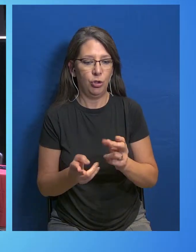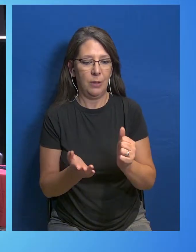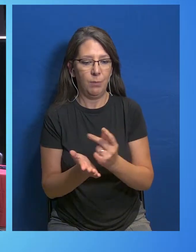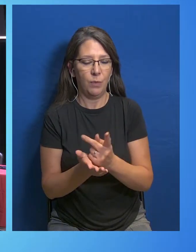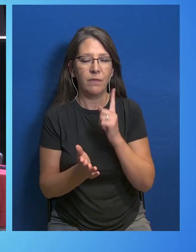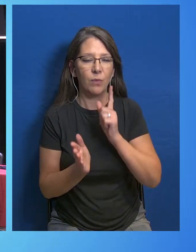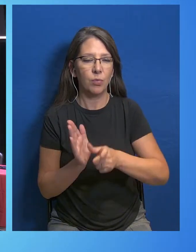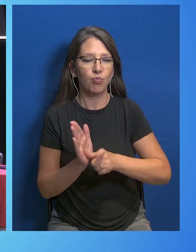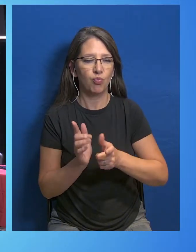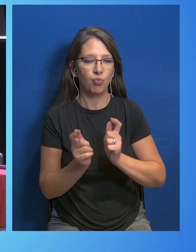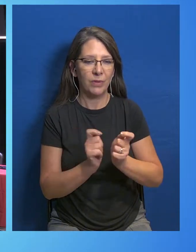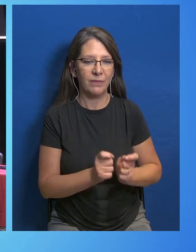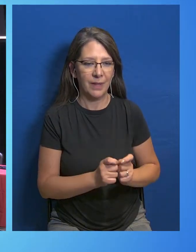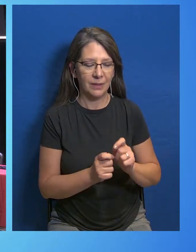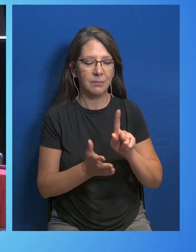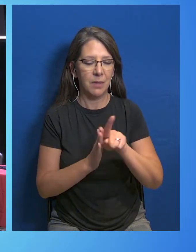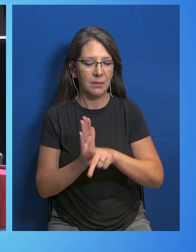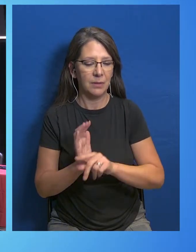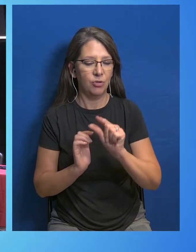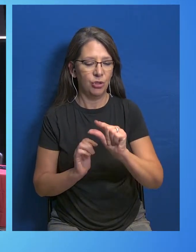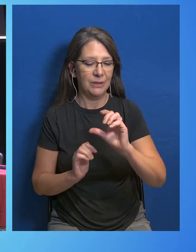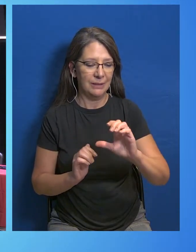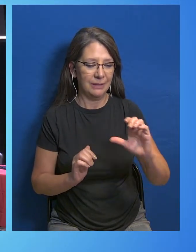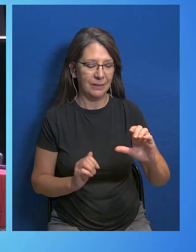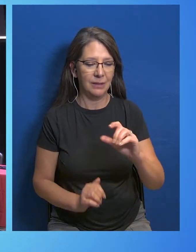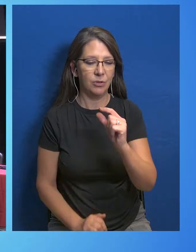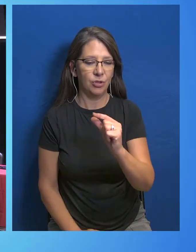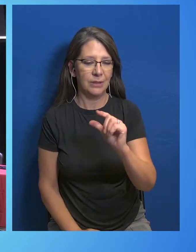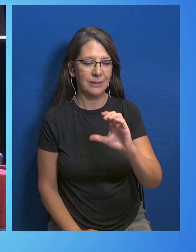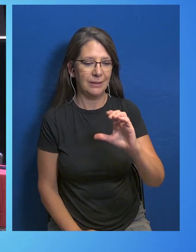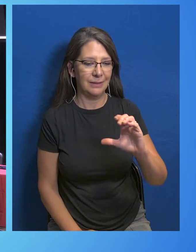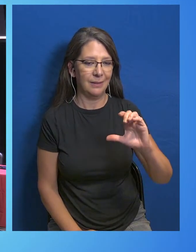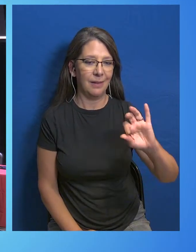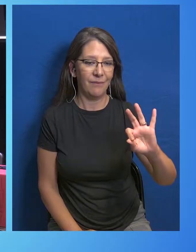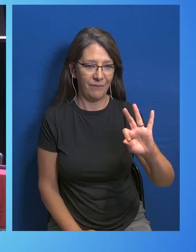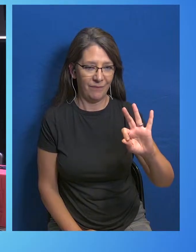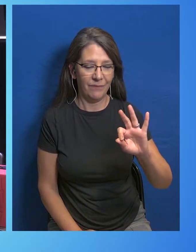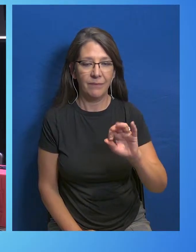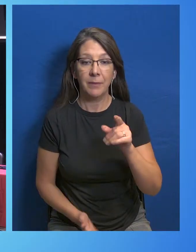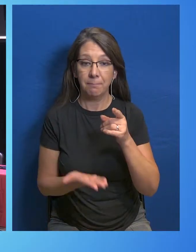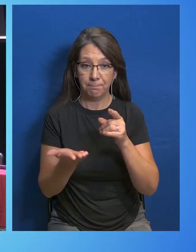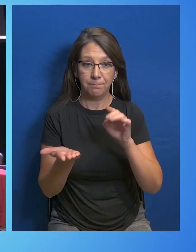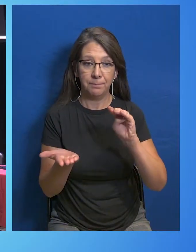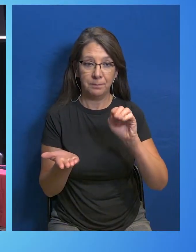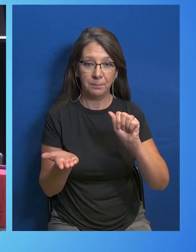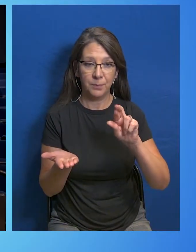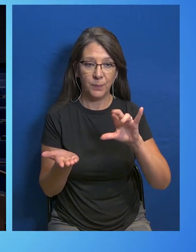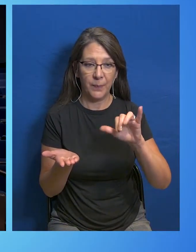policies GCC and GCCF. Maria.